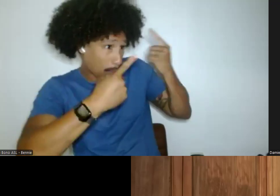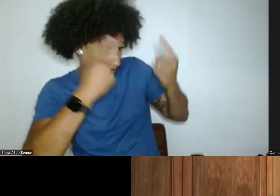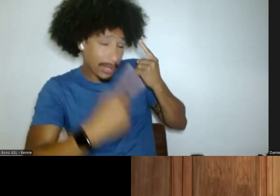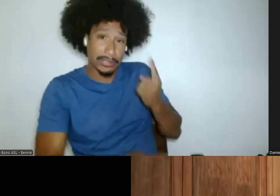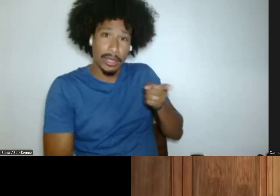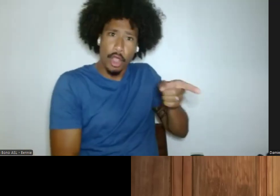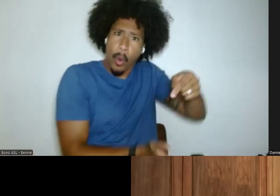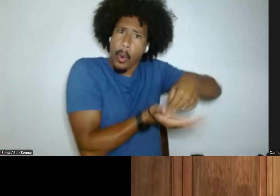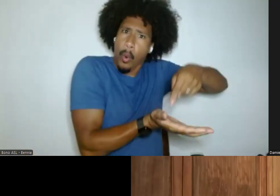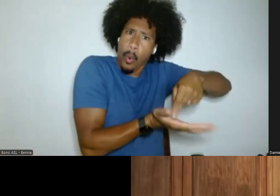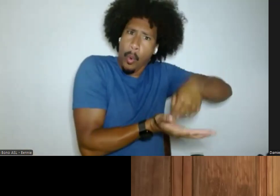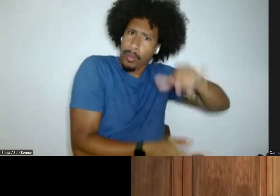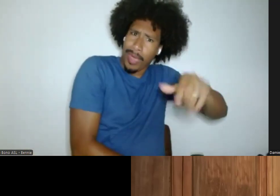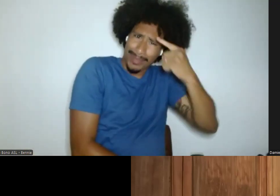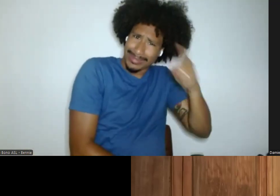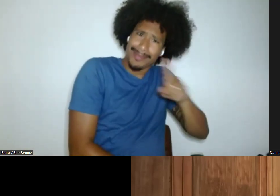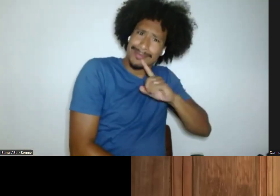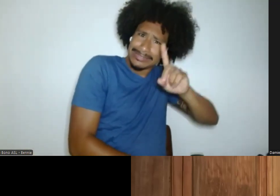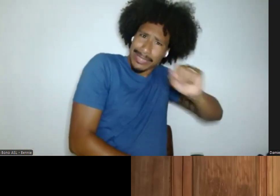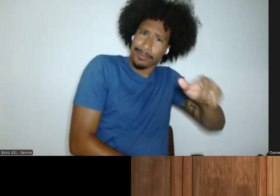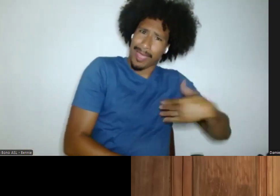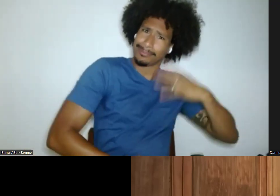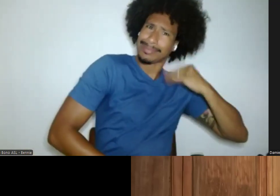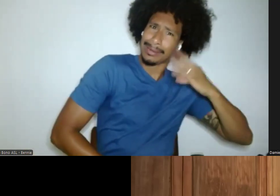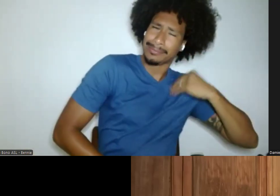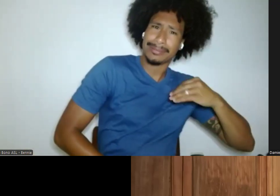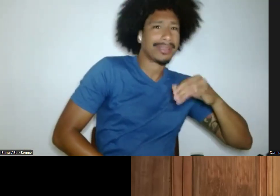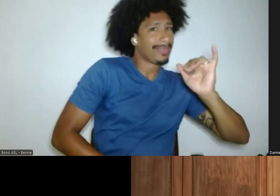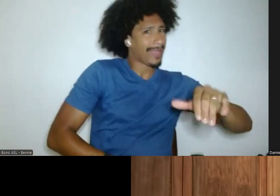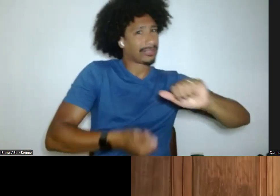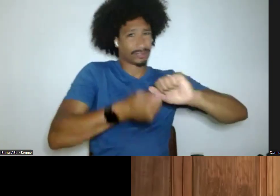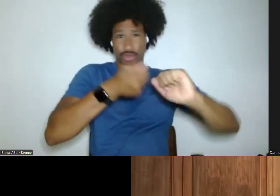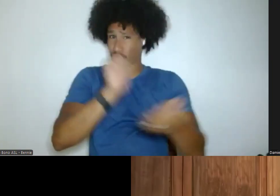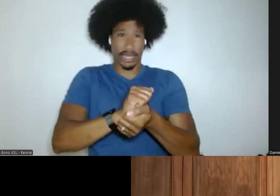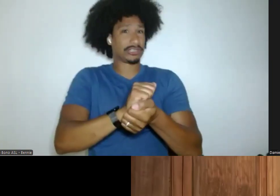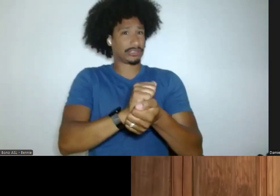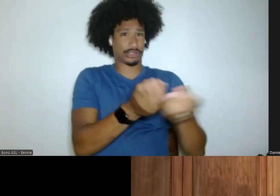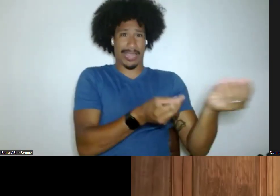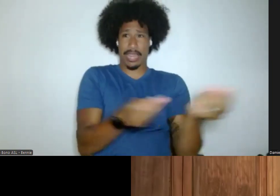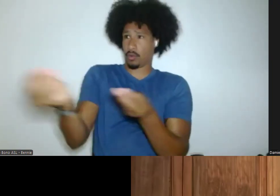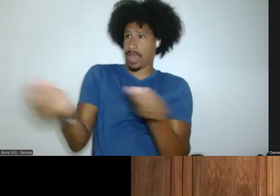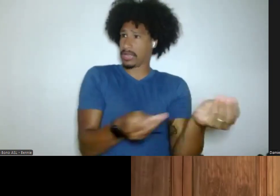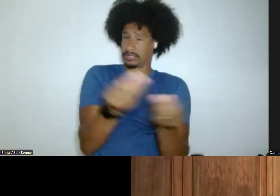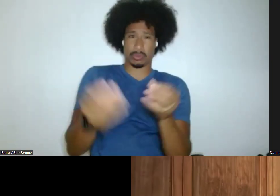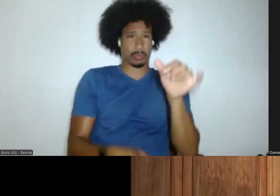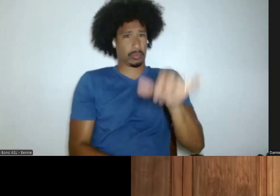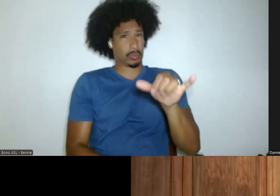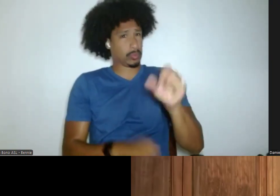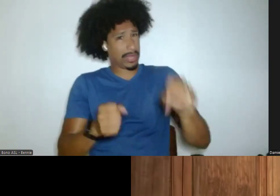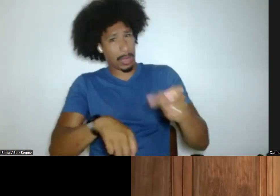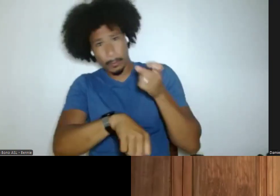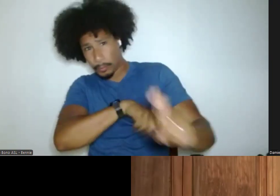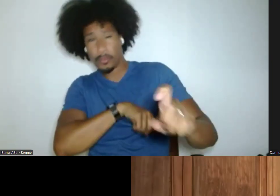this context, that also changes the nature of that interaction in a really important and impactful way.